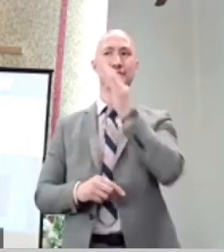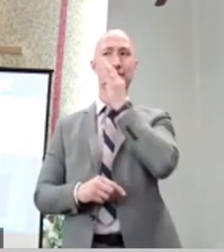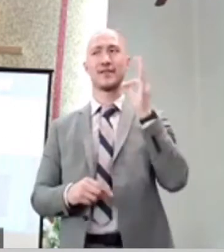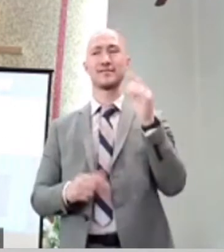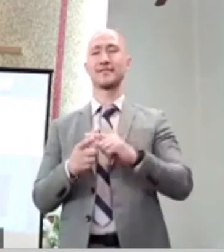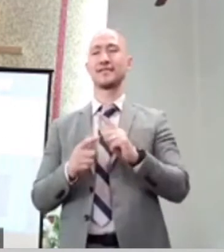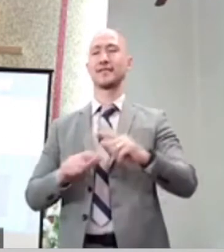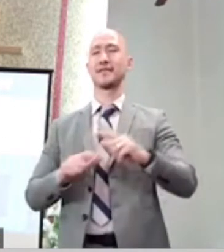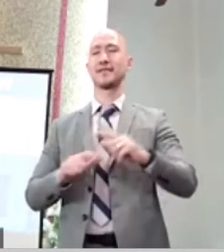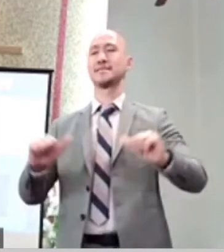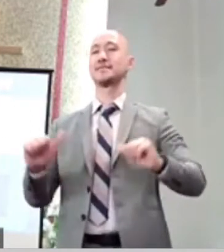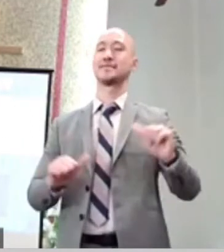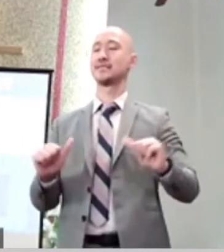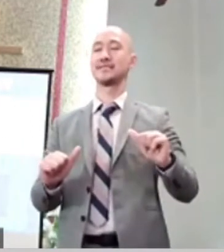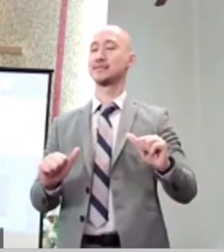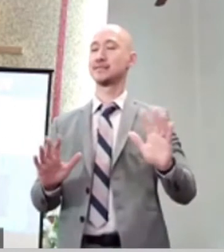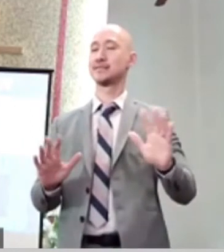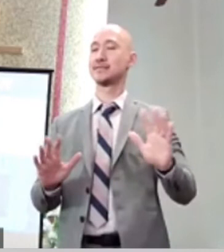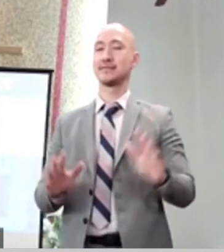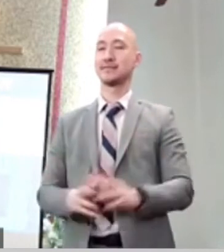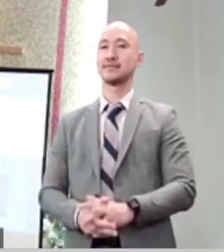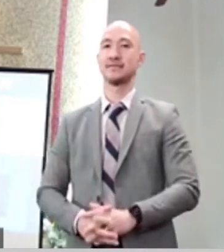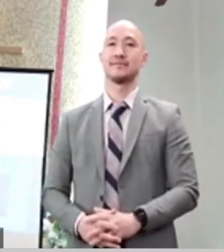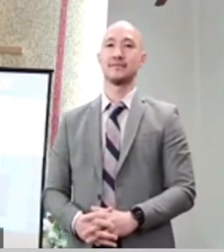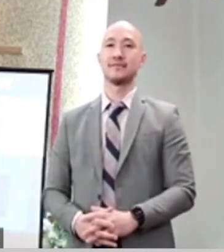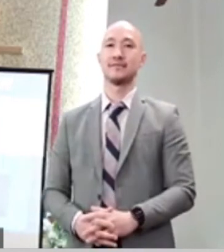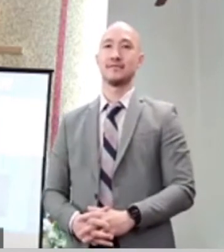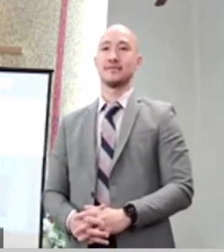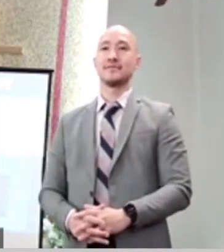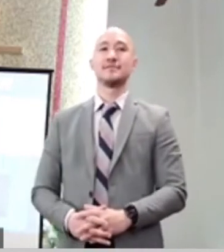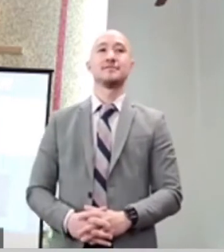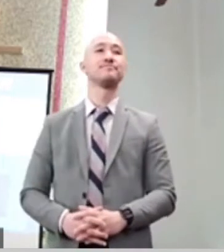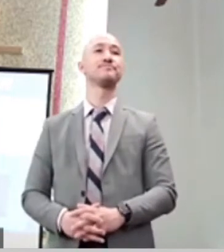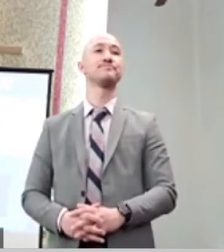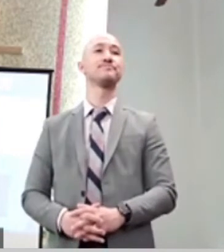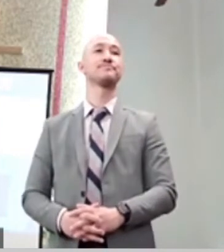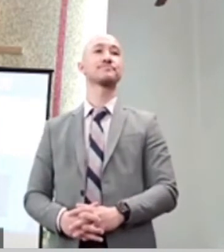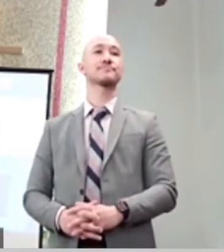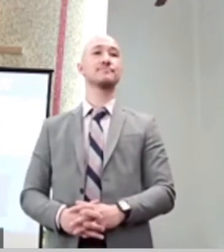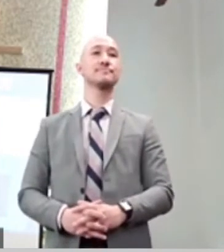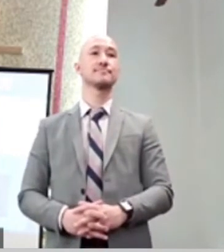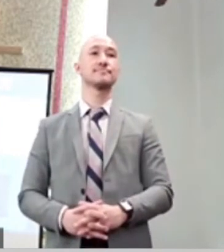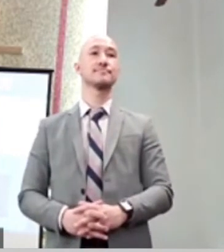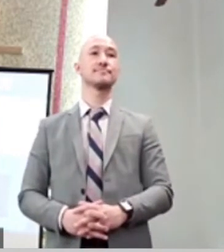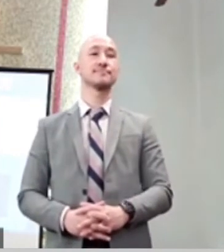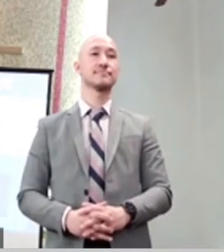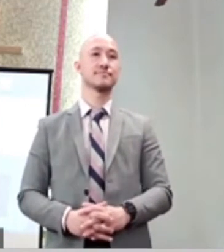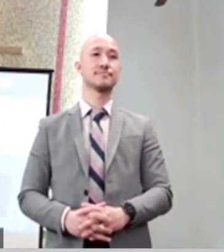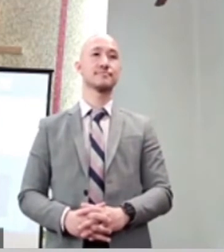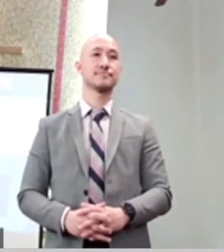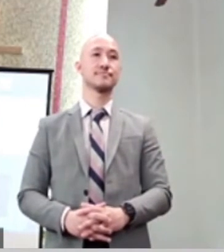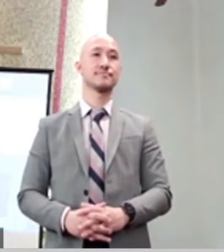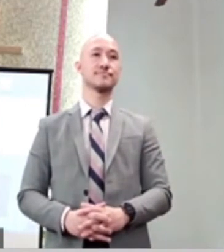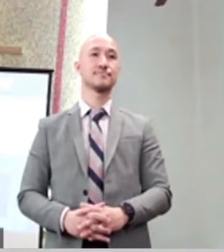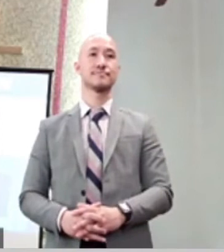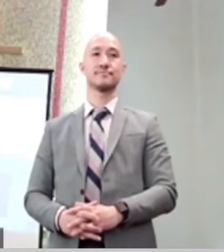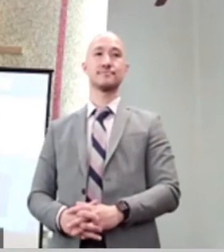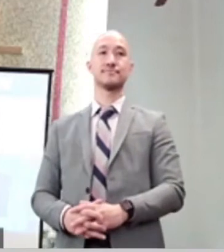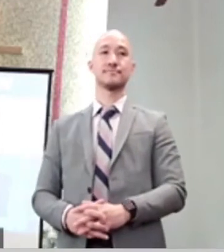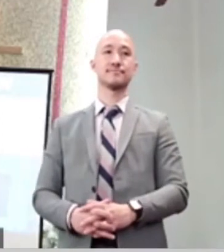parables. So he gives us two other illustrations to drive the point home of